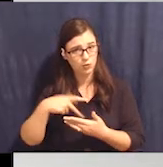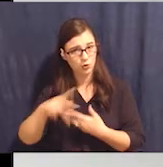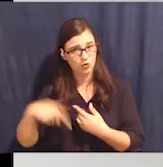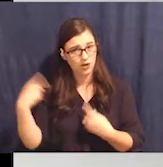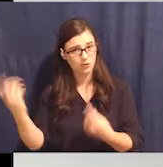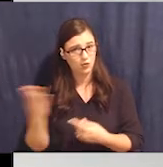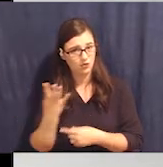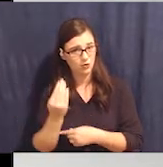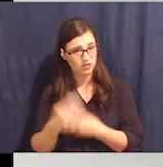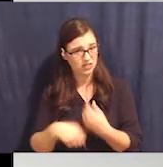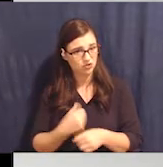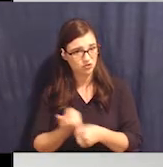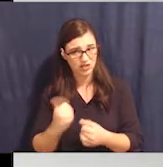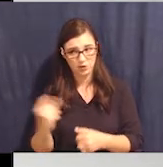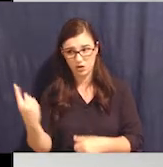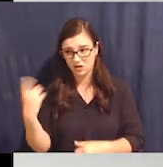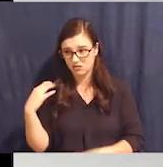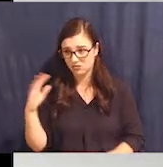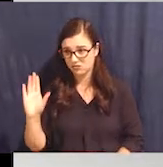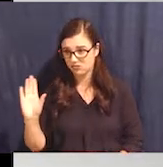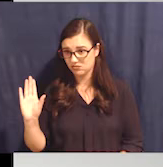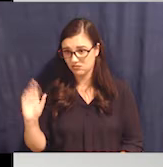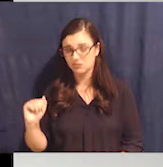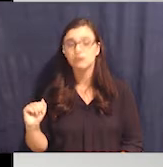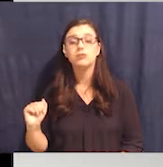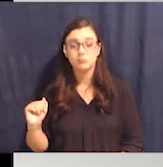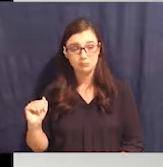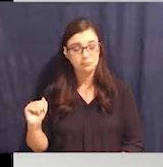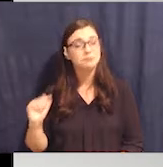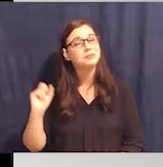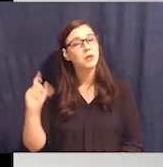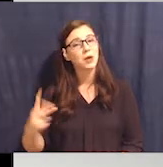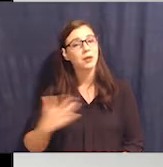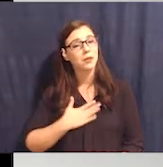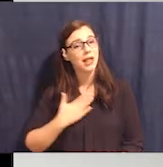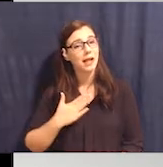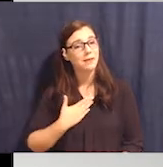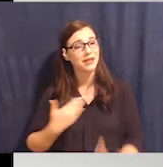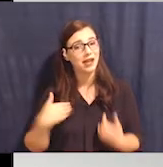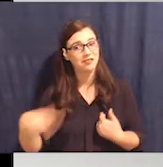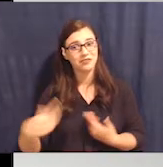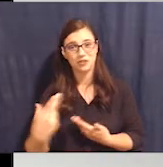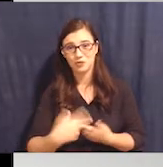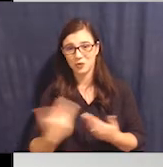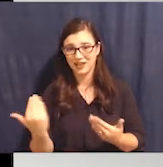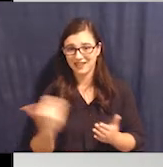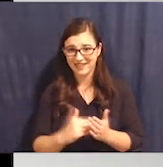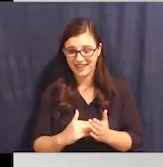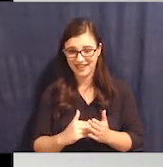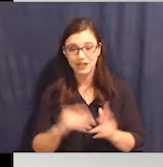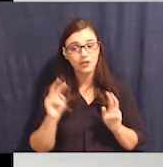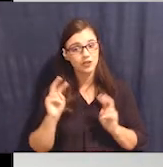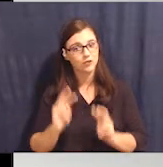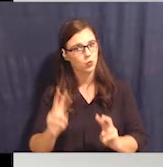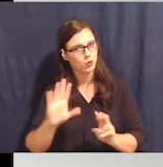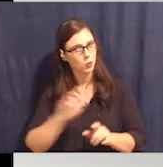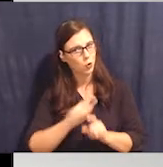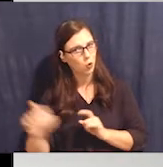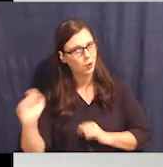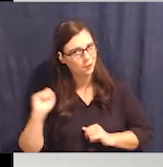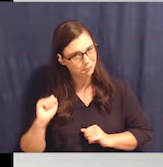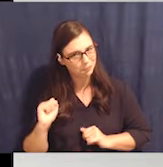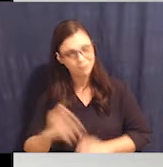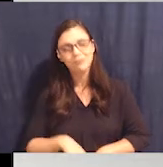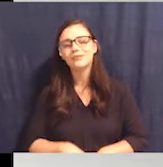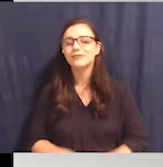with us over the past 14 years? Anyone? Great. Well, happy to have you join us again. Look forward